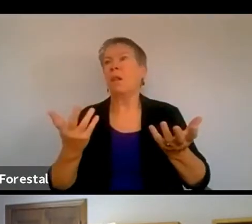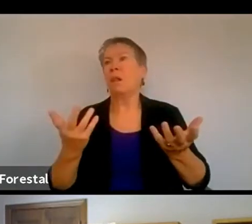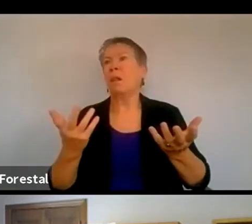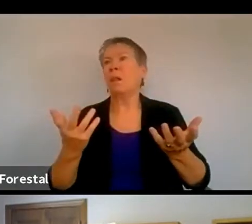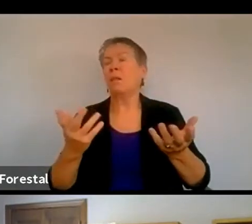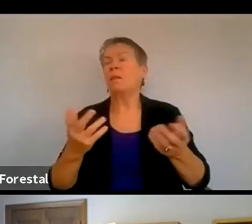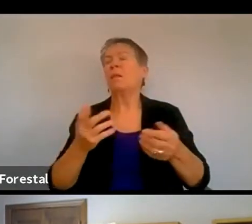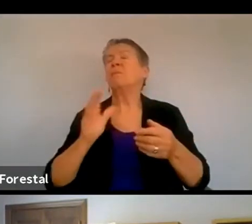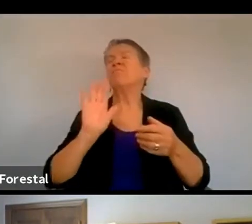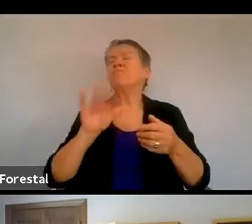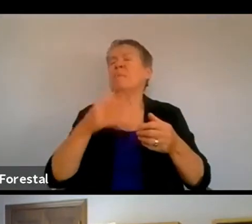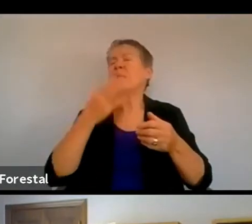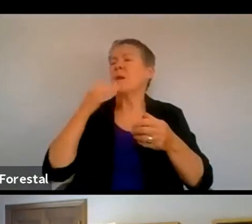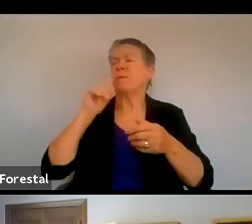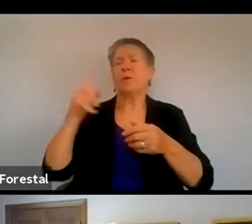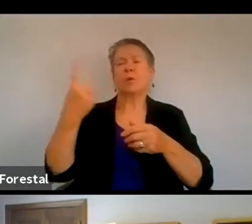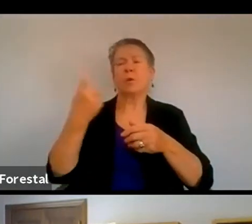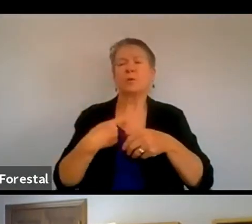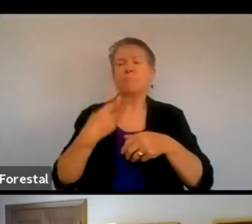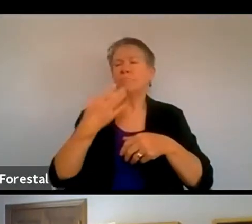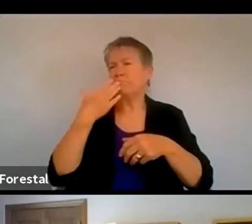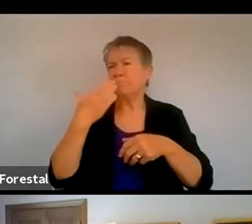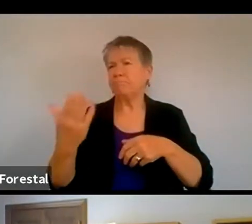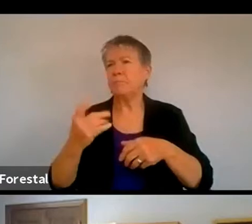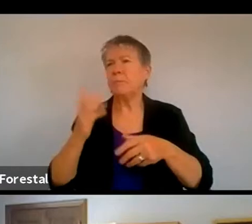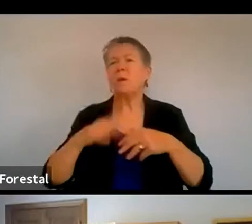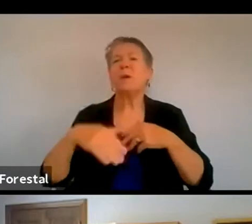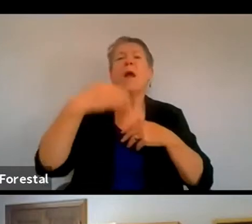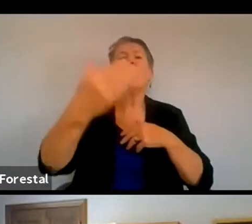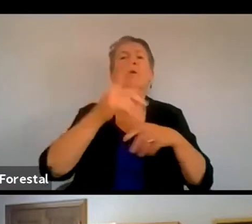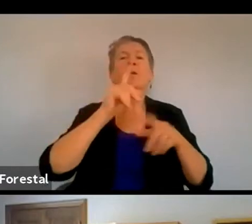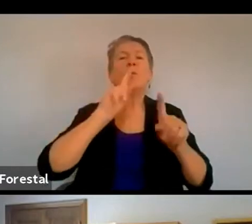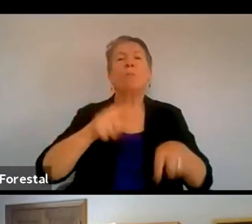Next, we're going to go to Colleen O'Day. Colleen?